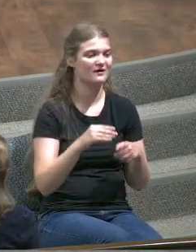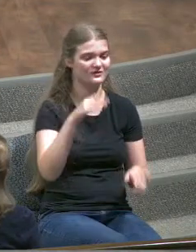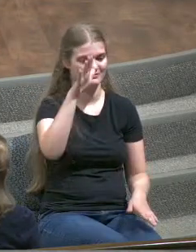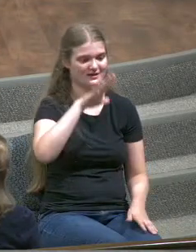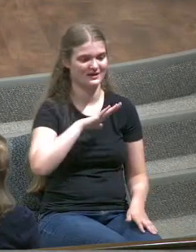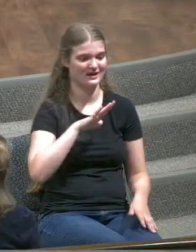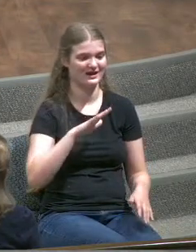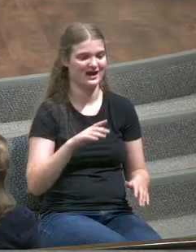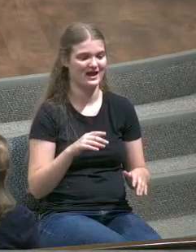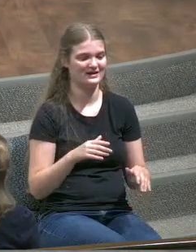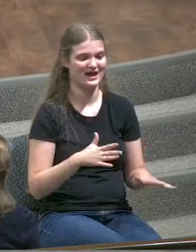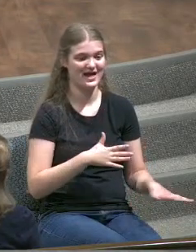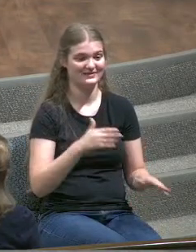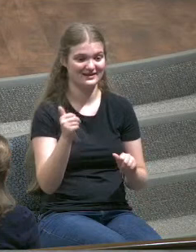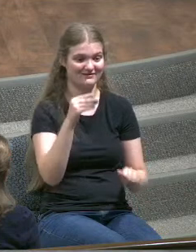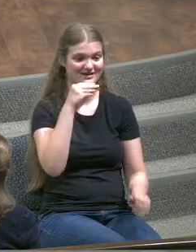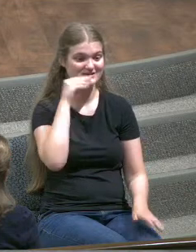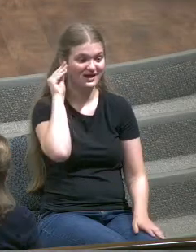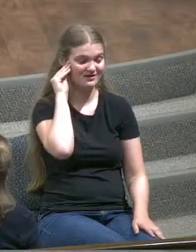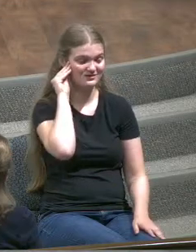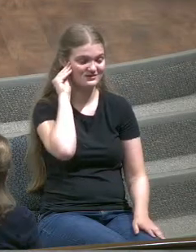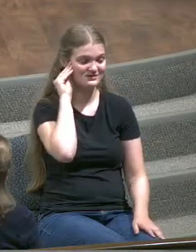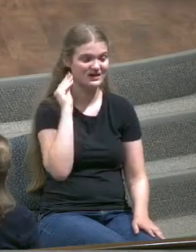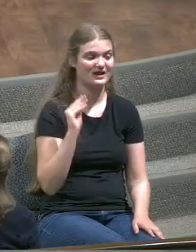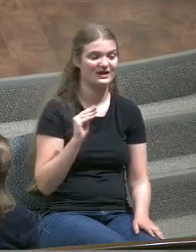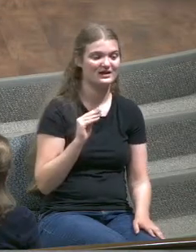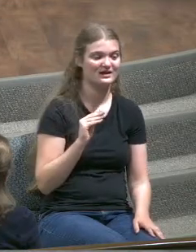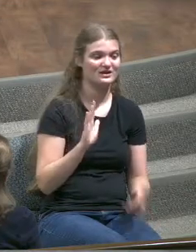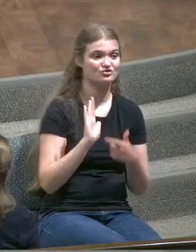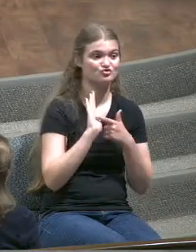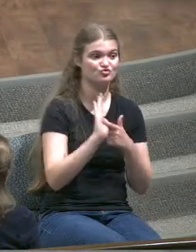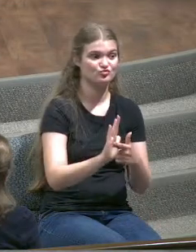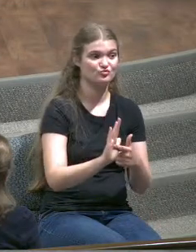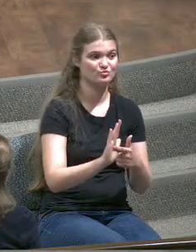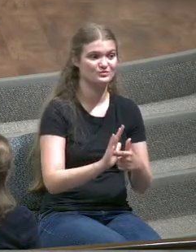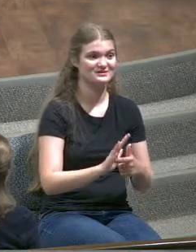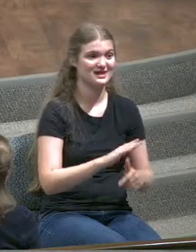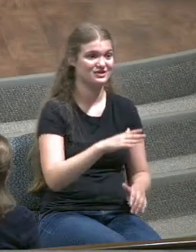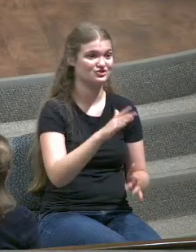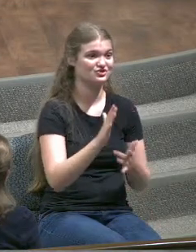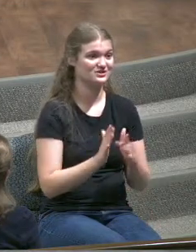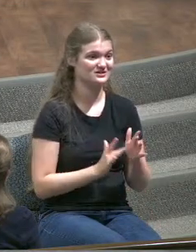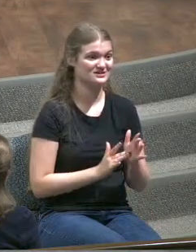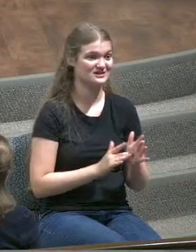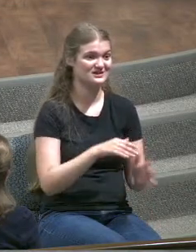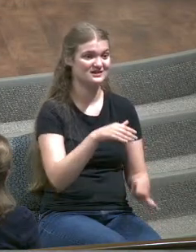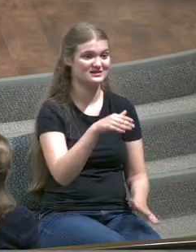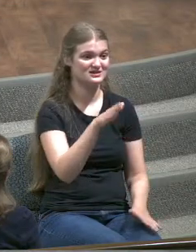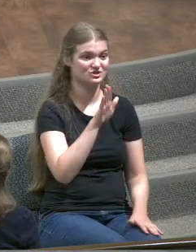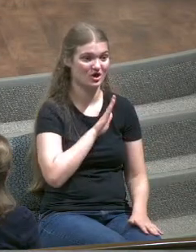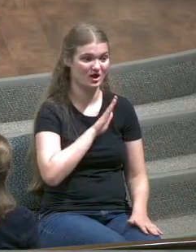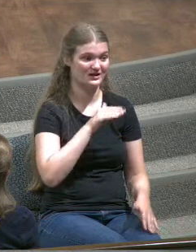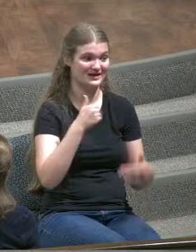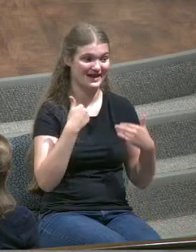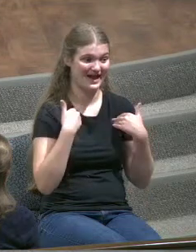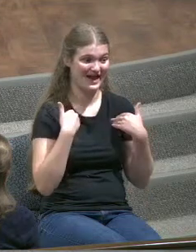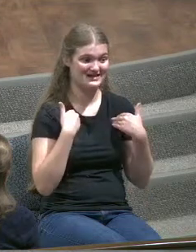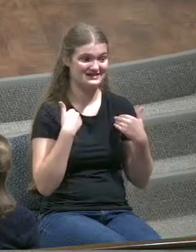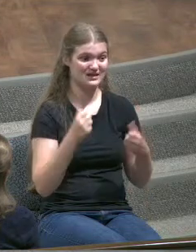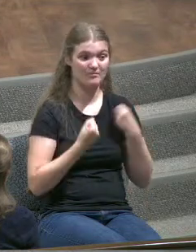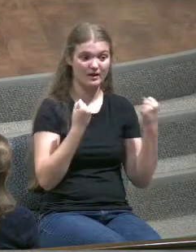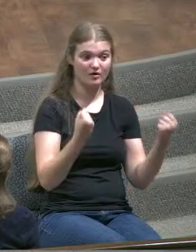house. It's about demonstrating that he is God with the power and the authority to